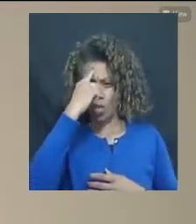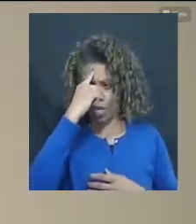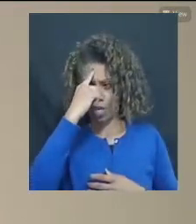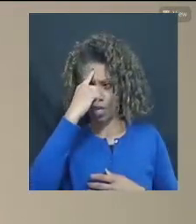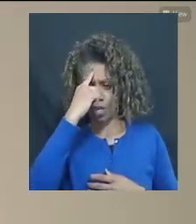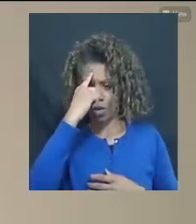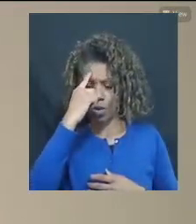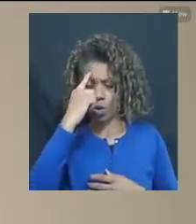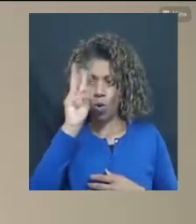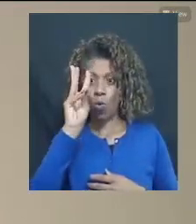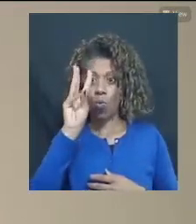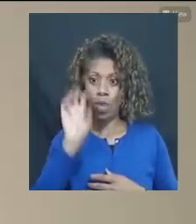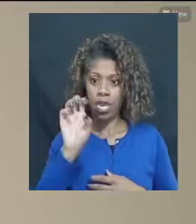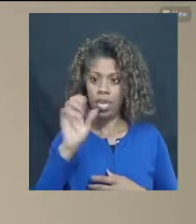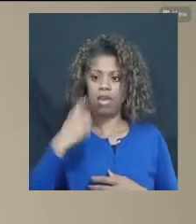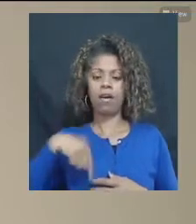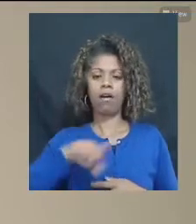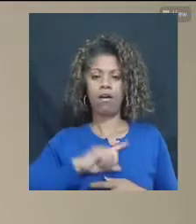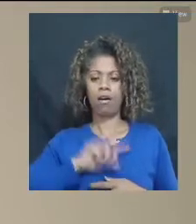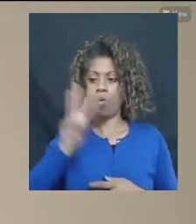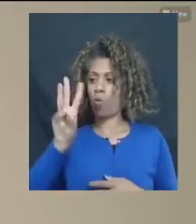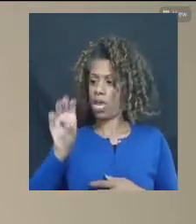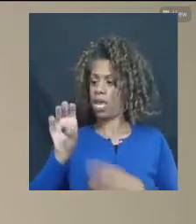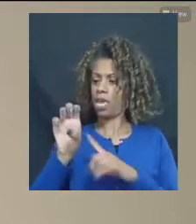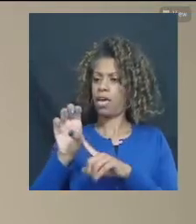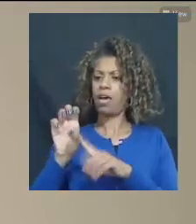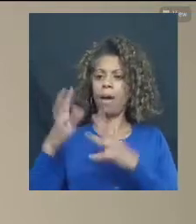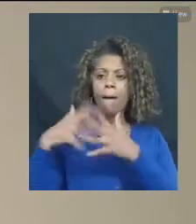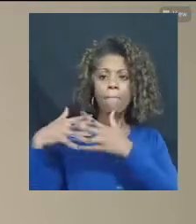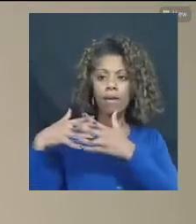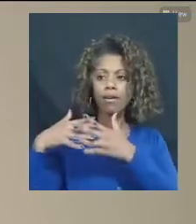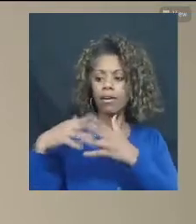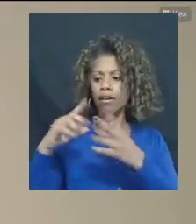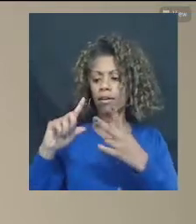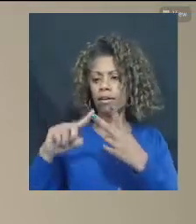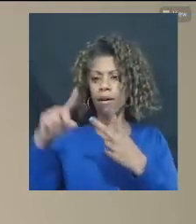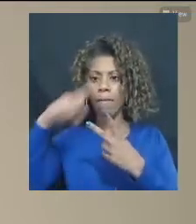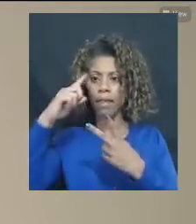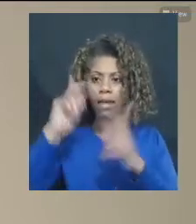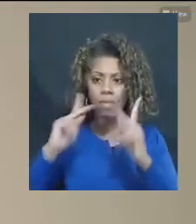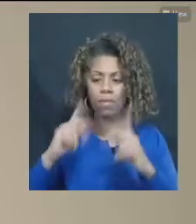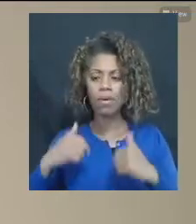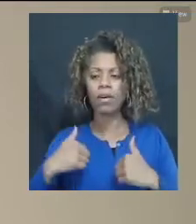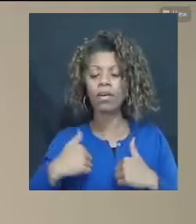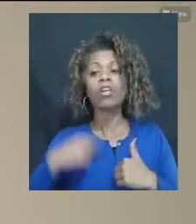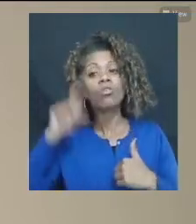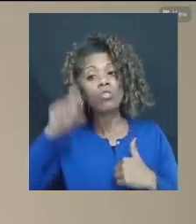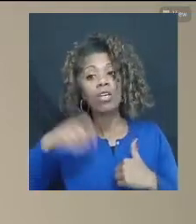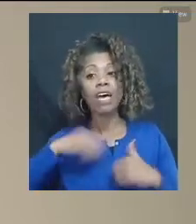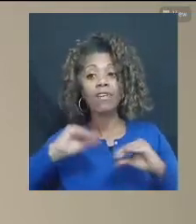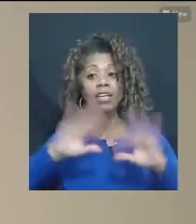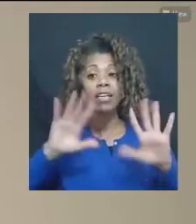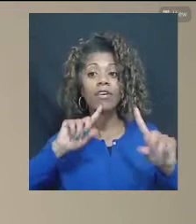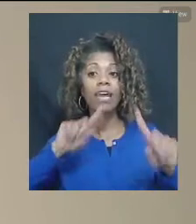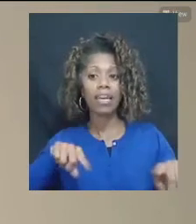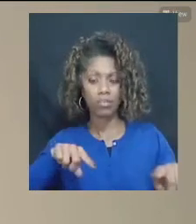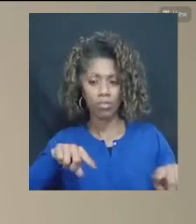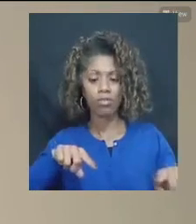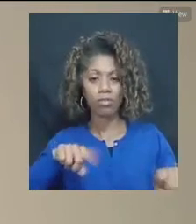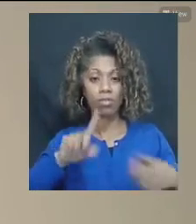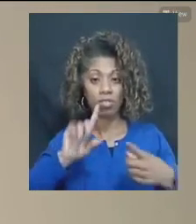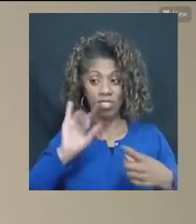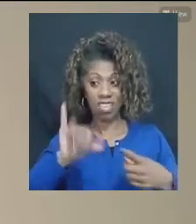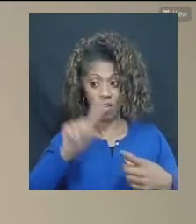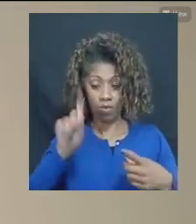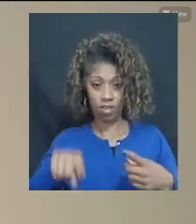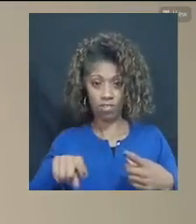people, you need to have a clear answer to that question. I'm going to challenge you in what you might think that answer is. So